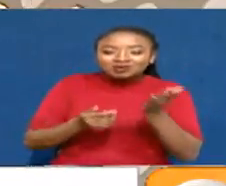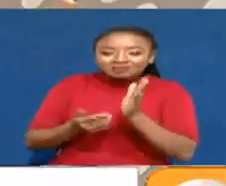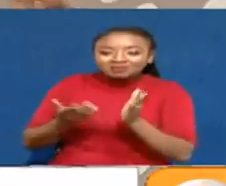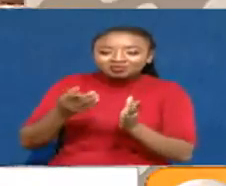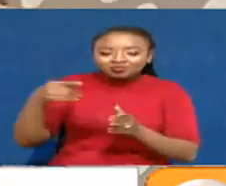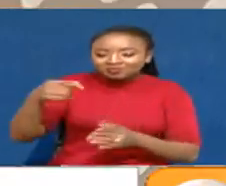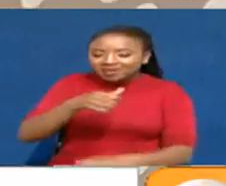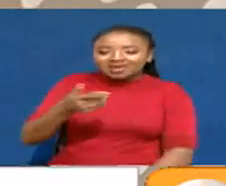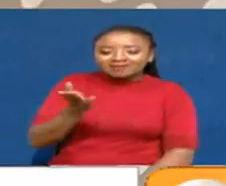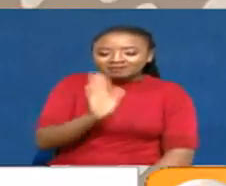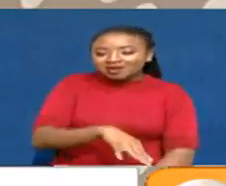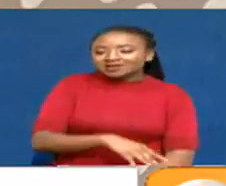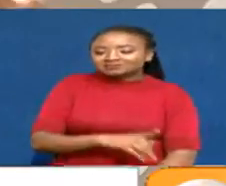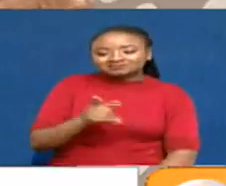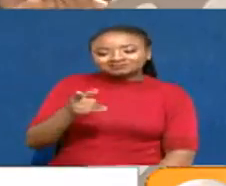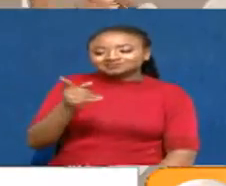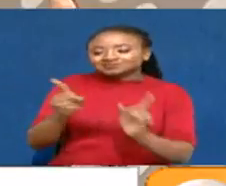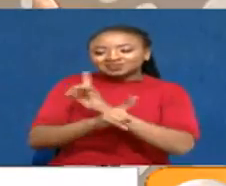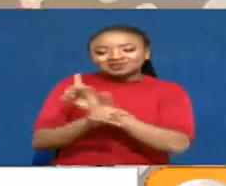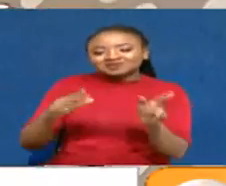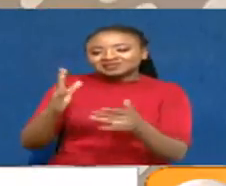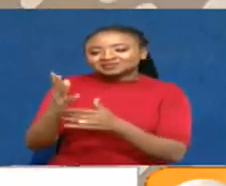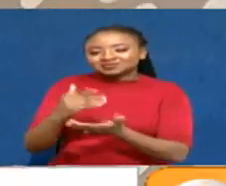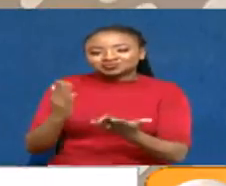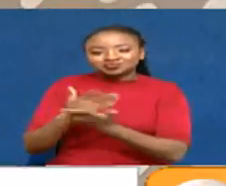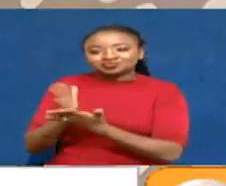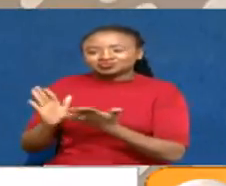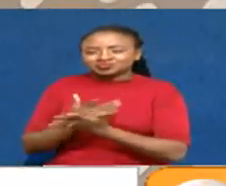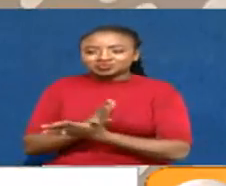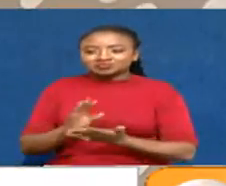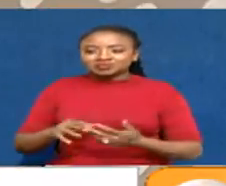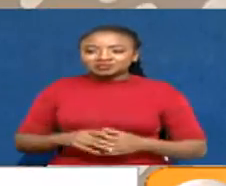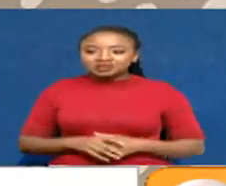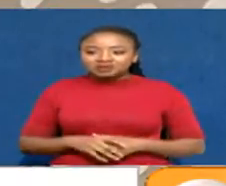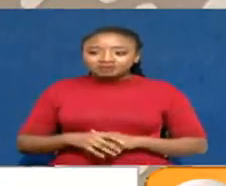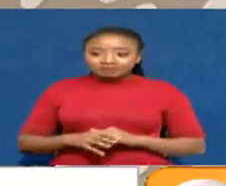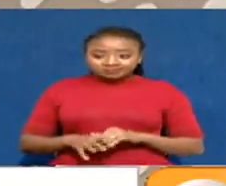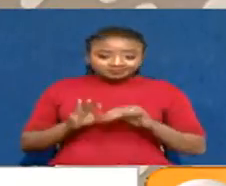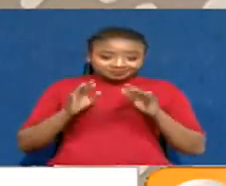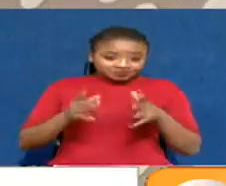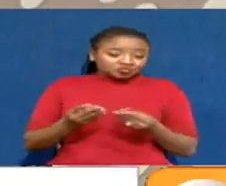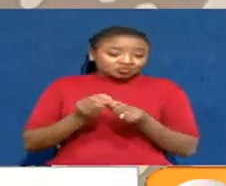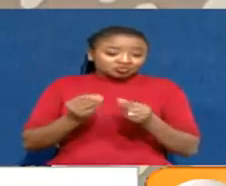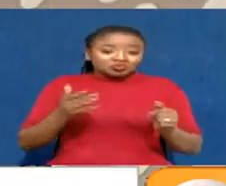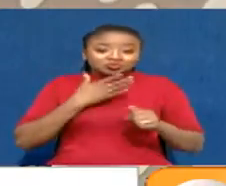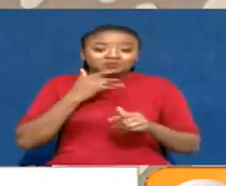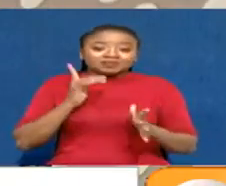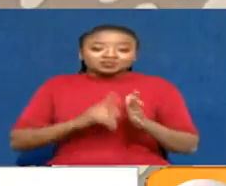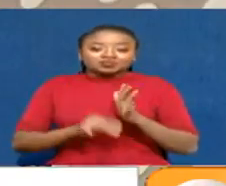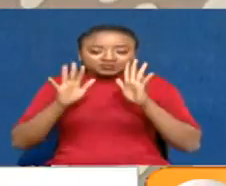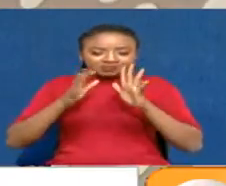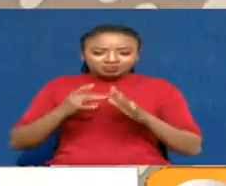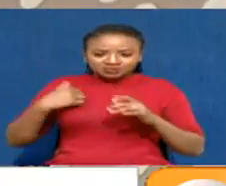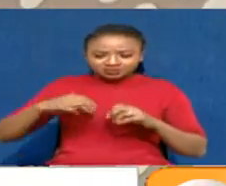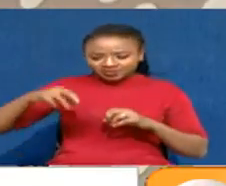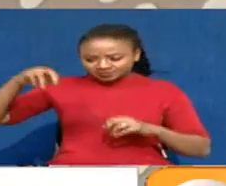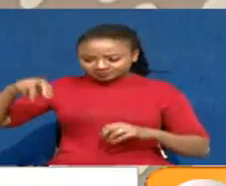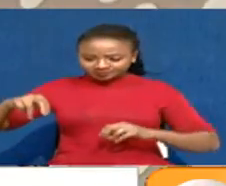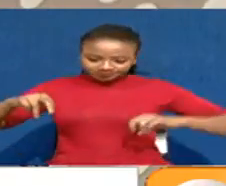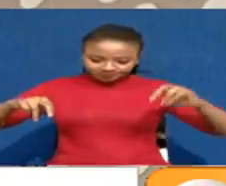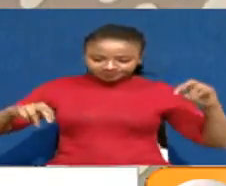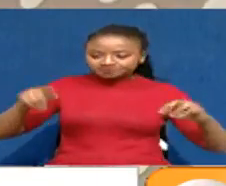from here being able to listen to the lender and the borrower. I think all of